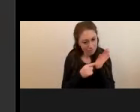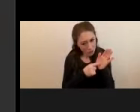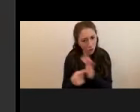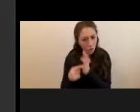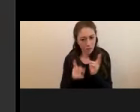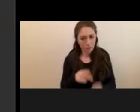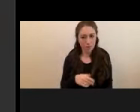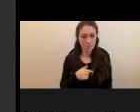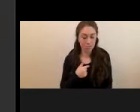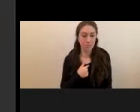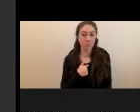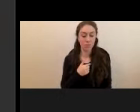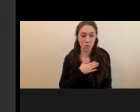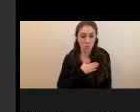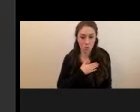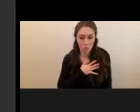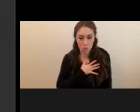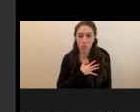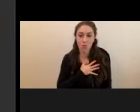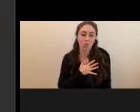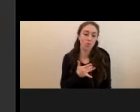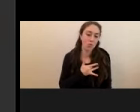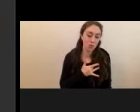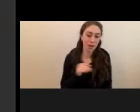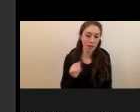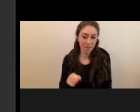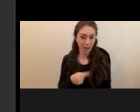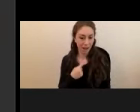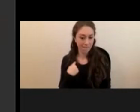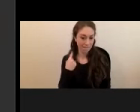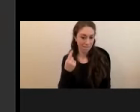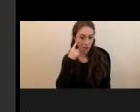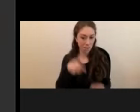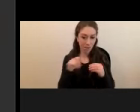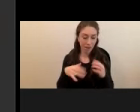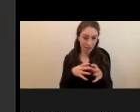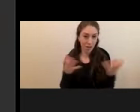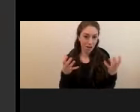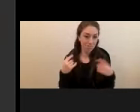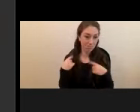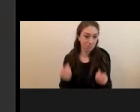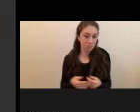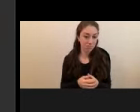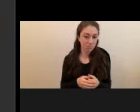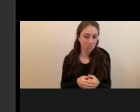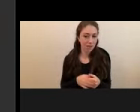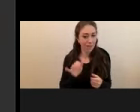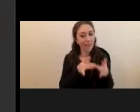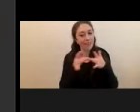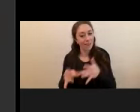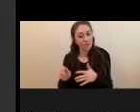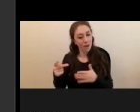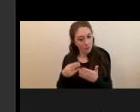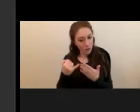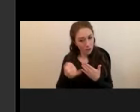That really got me, and it's something that I've thought about since, and it led to a few of our other projects that we worked on, which we can tell